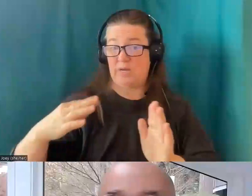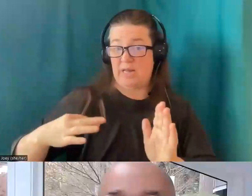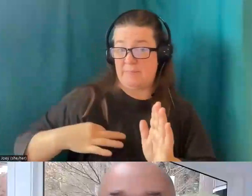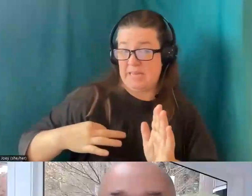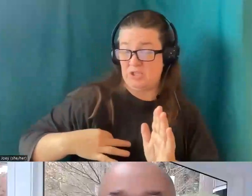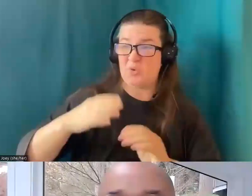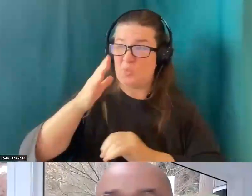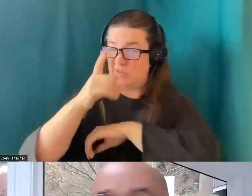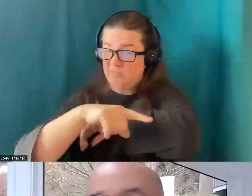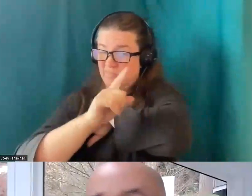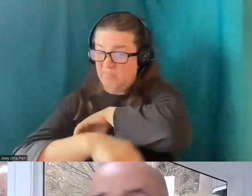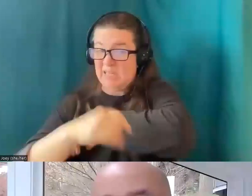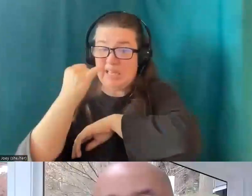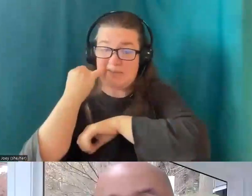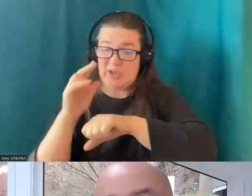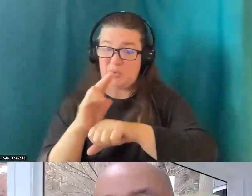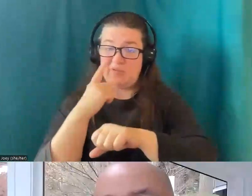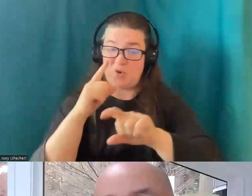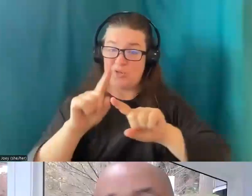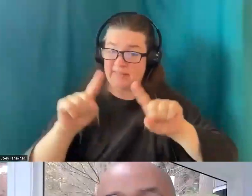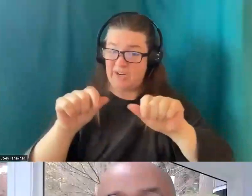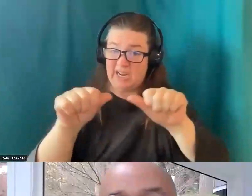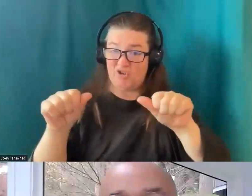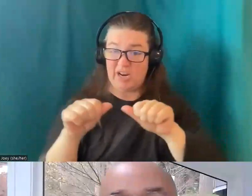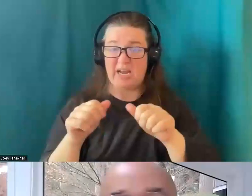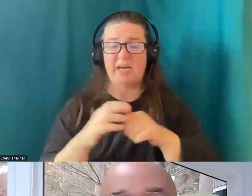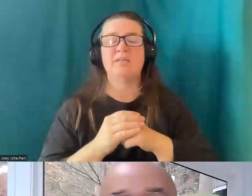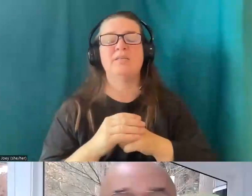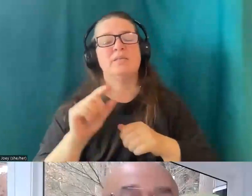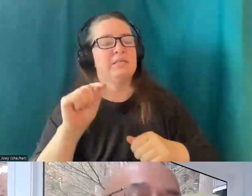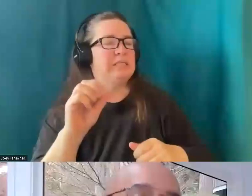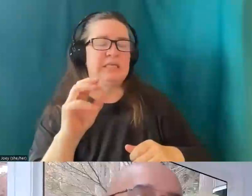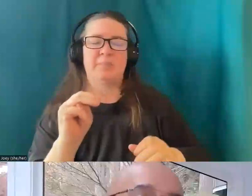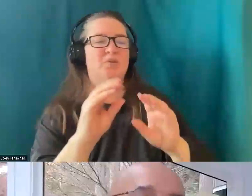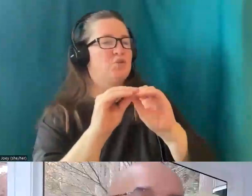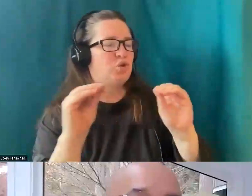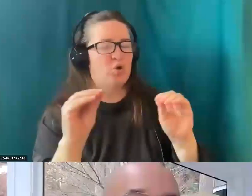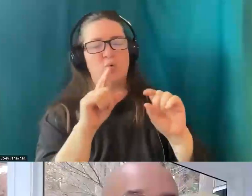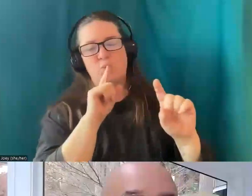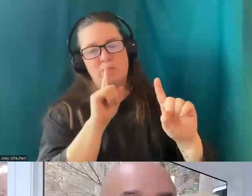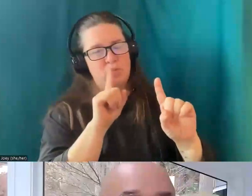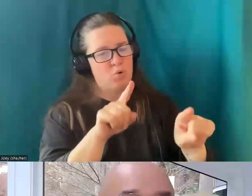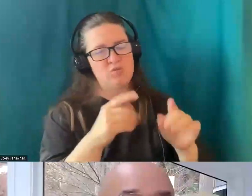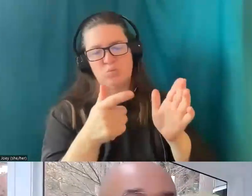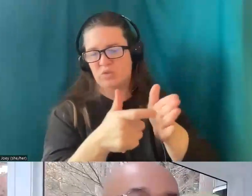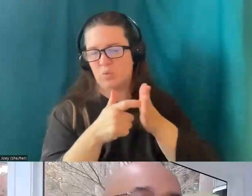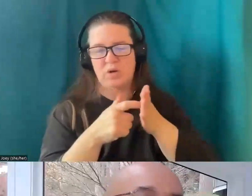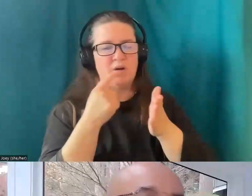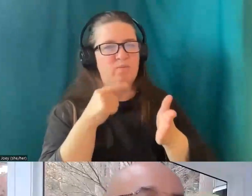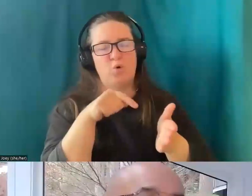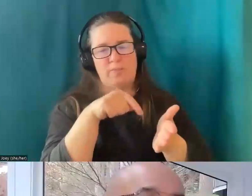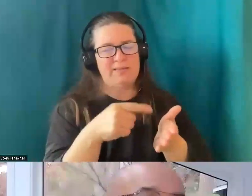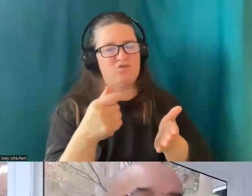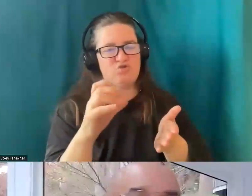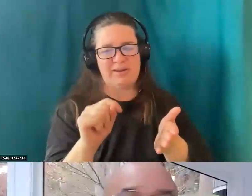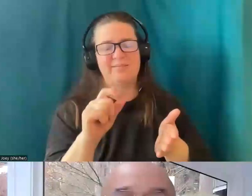I can answer that question. There will be no reporting required for this grant. These grants are unrestricted, and the recipient organization should